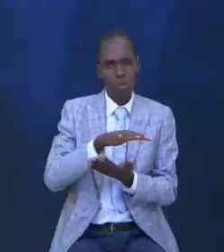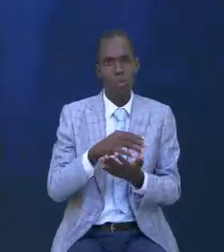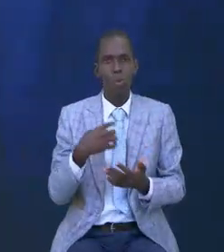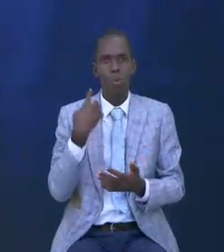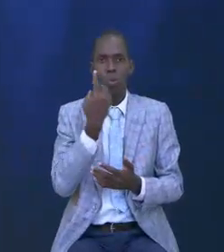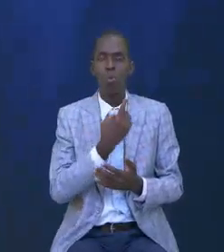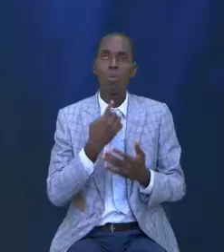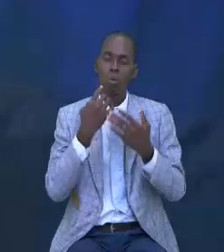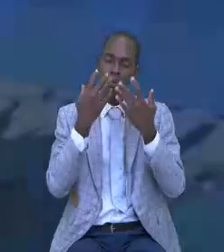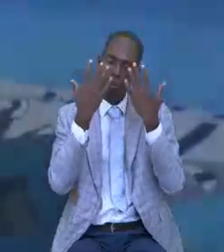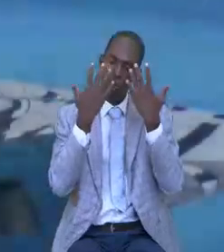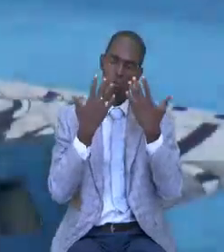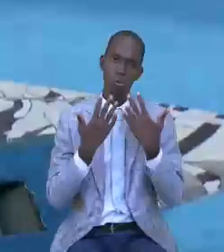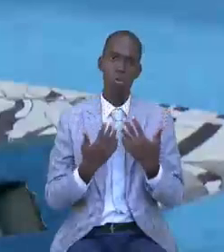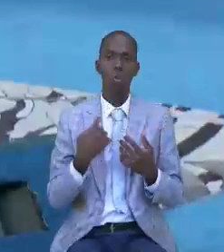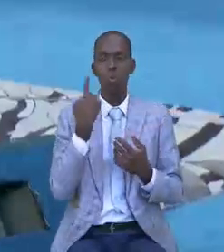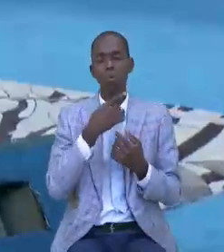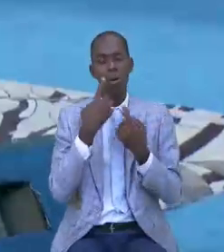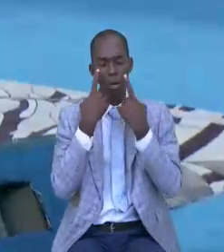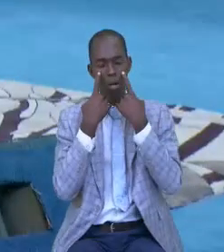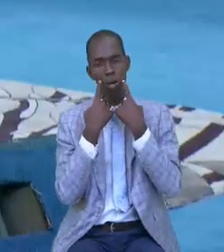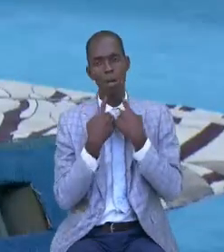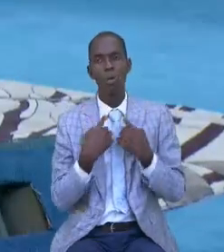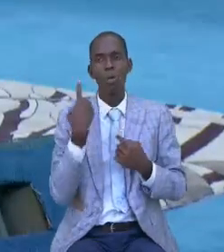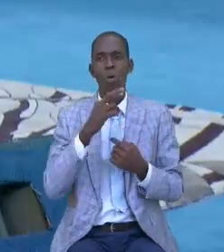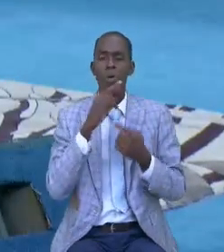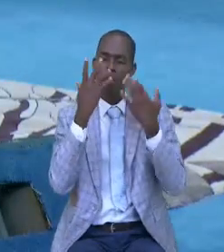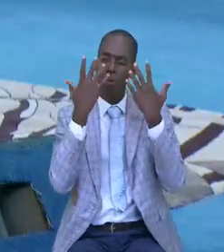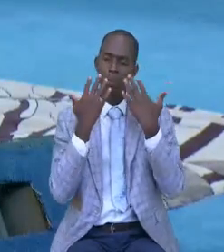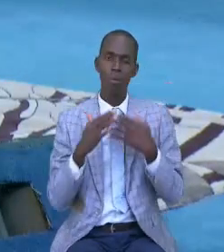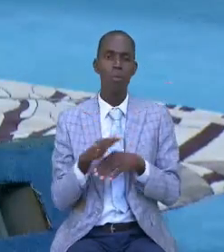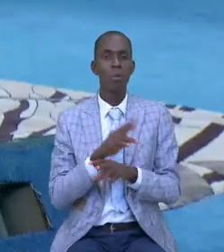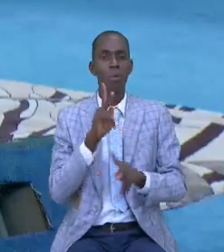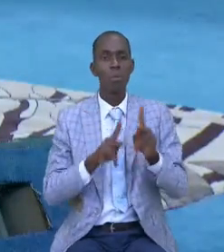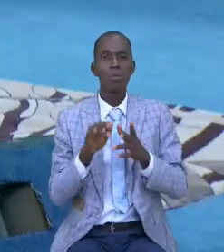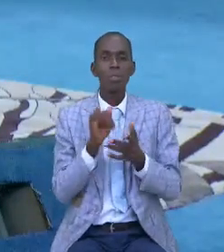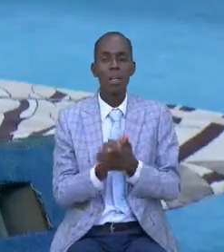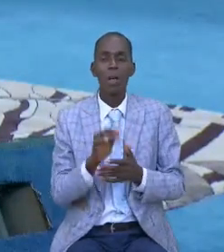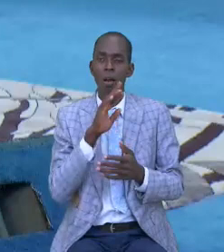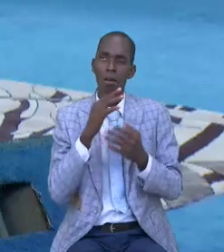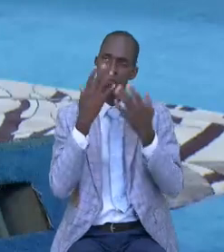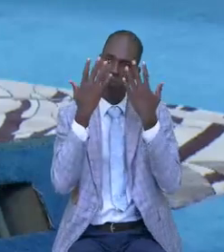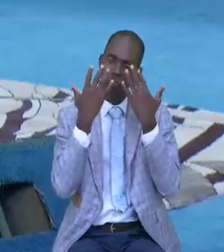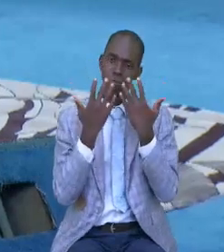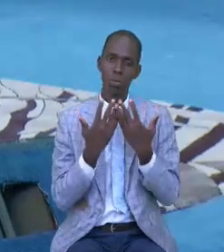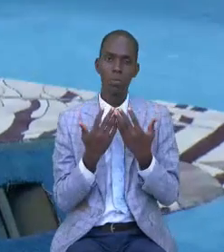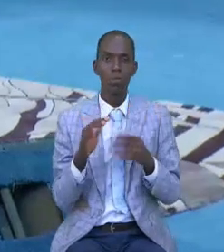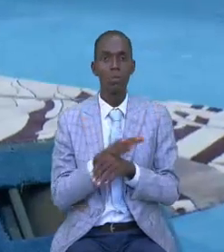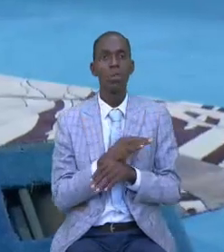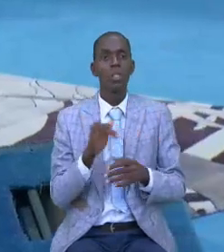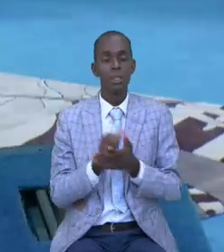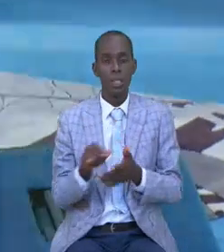mourn, the people who cry, the people who are sorrowful, the people who mourn, that they may